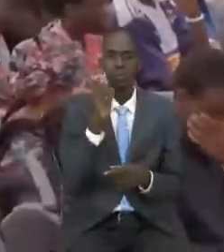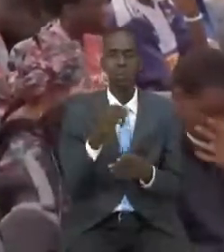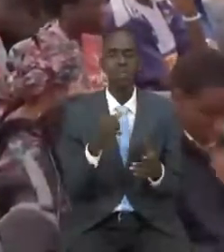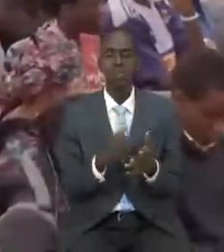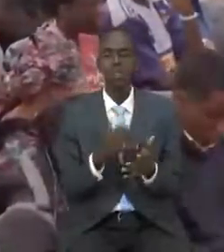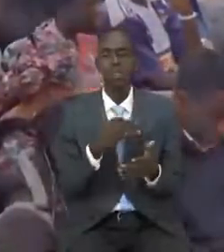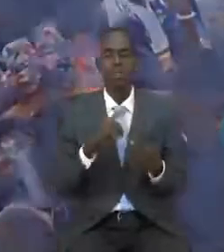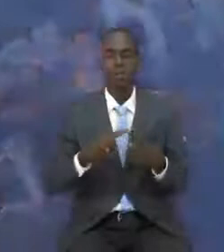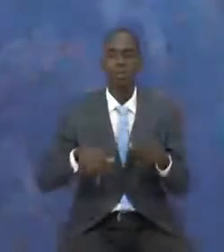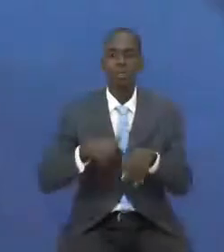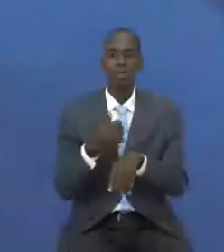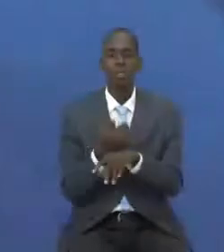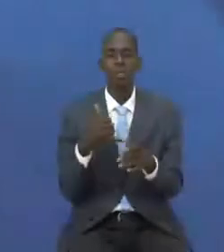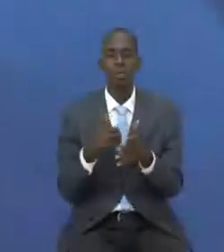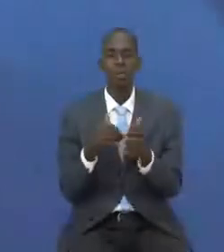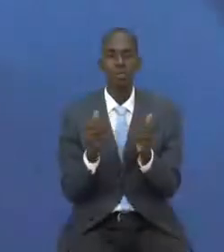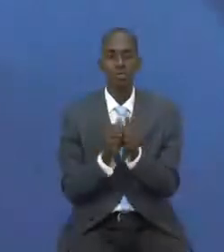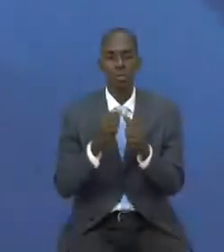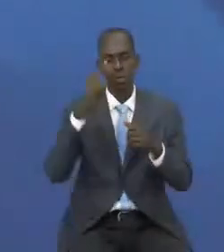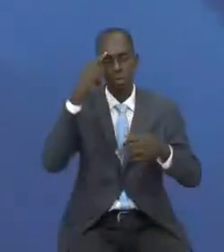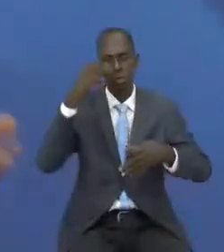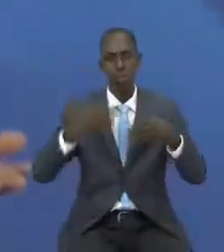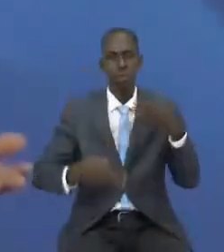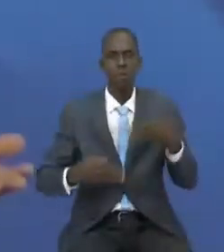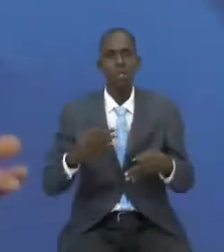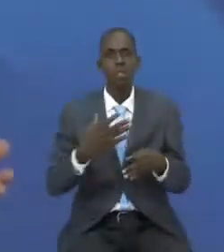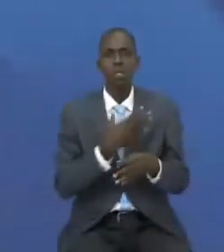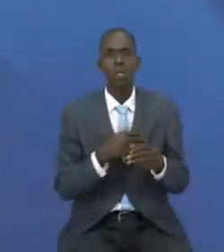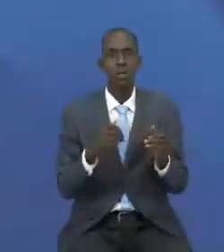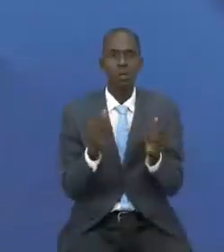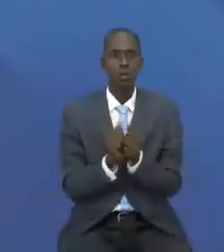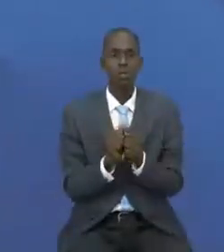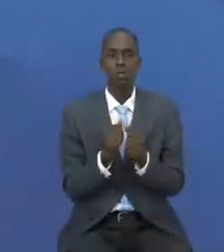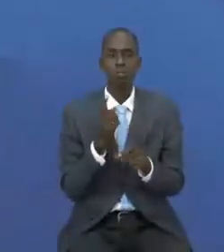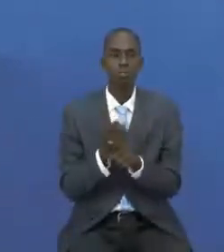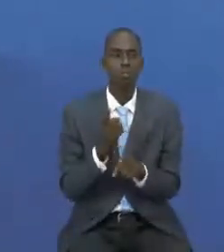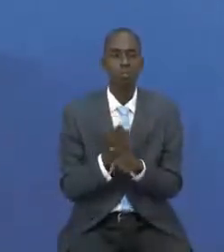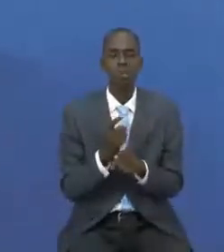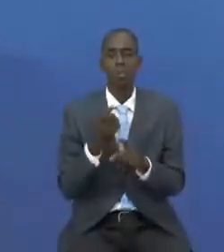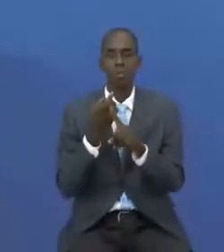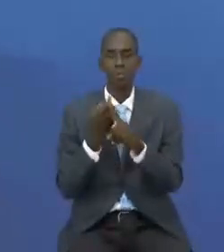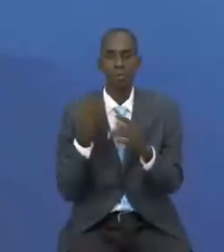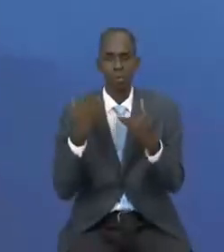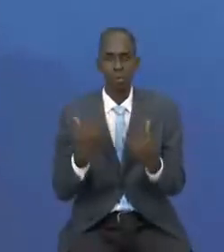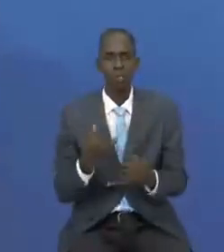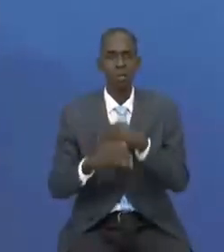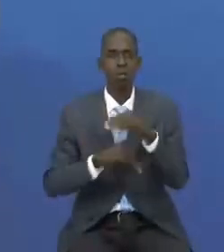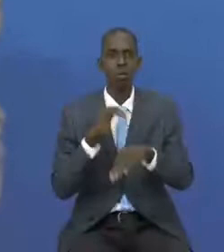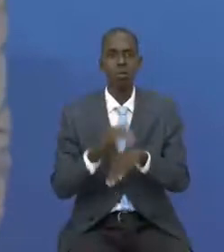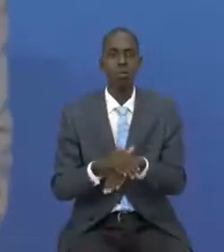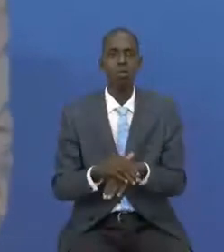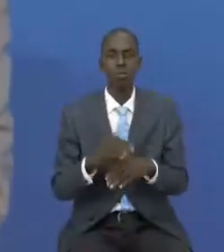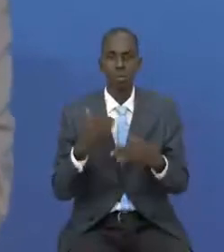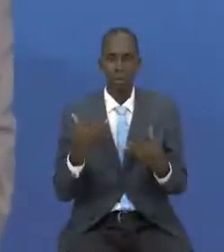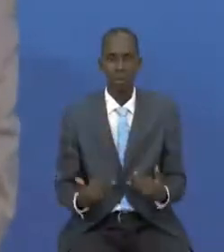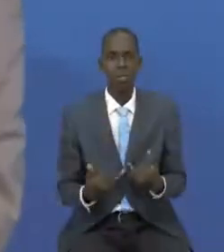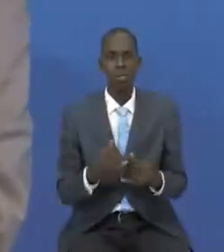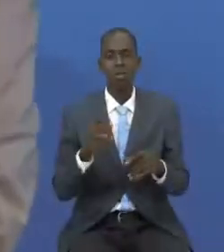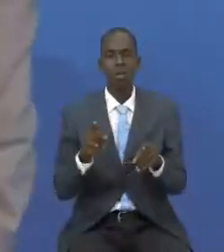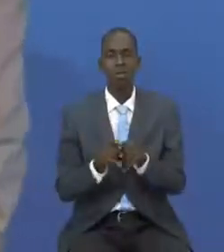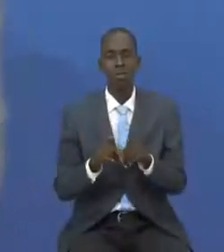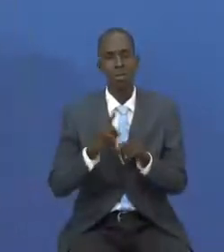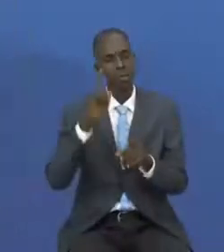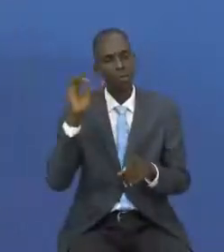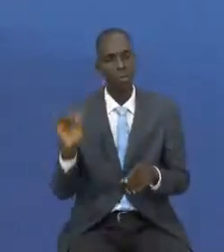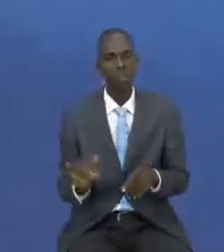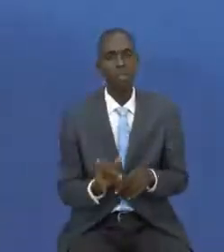with judgment and with justice from henceforth, even forever. The zeal of the Lord